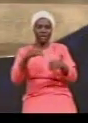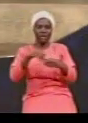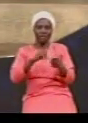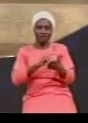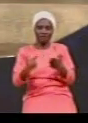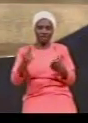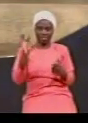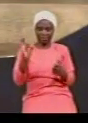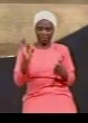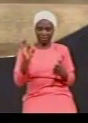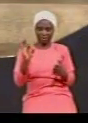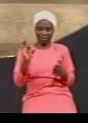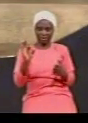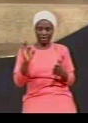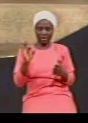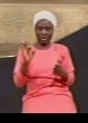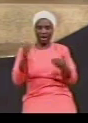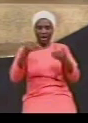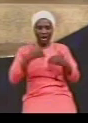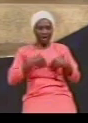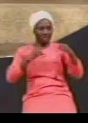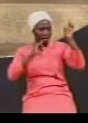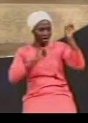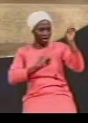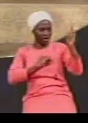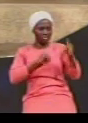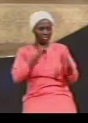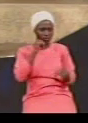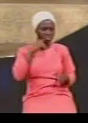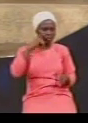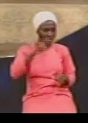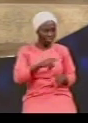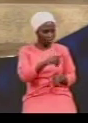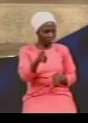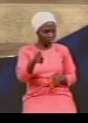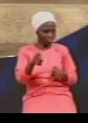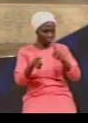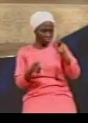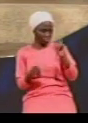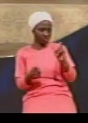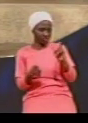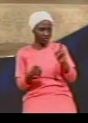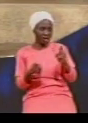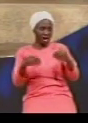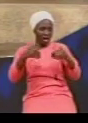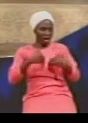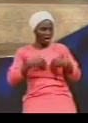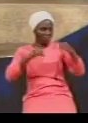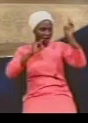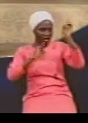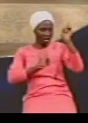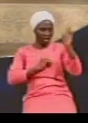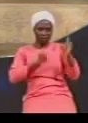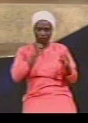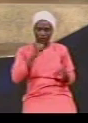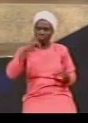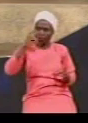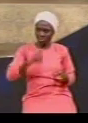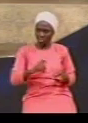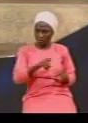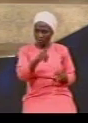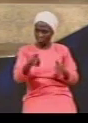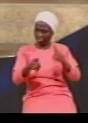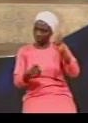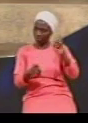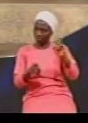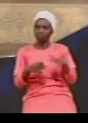I not commanded thee? Have I not commanded thee? When God has given